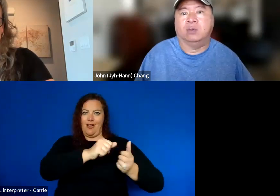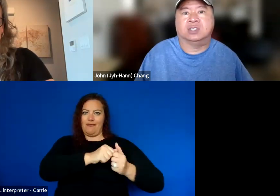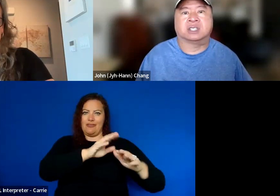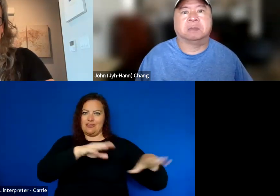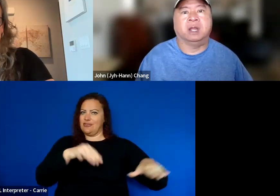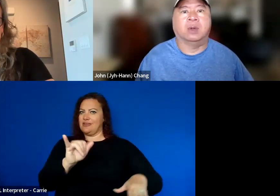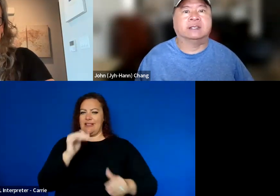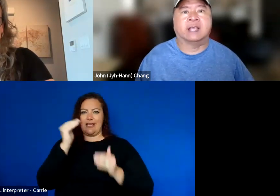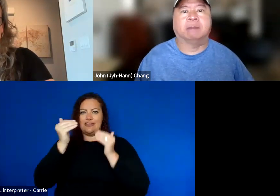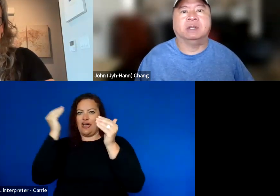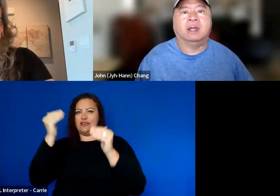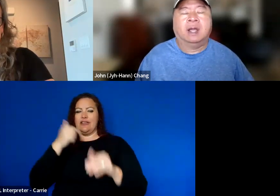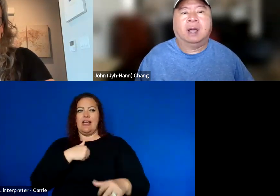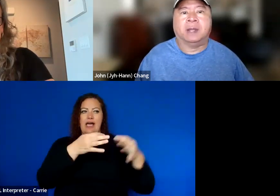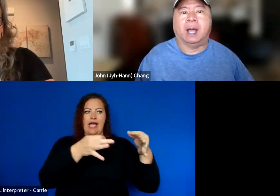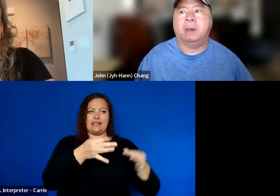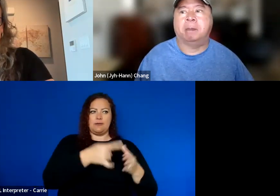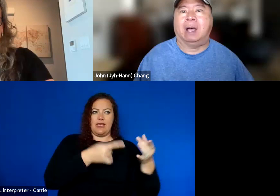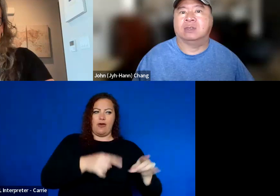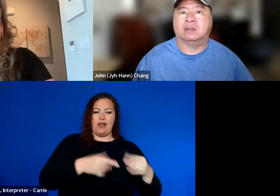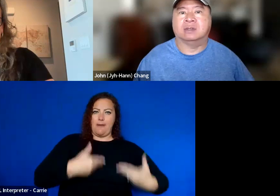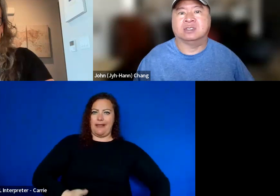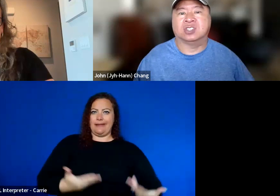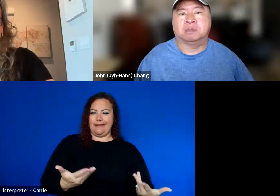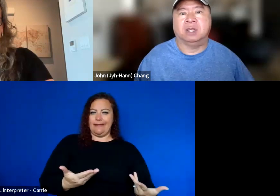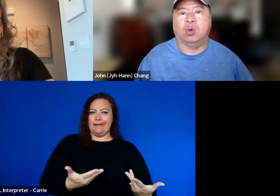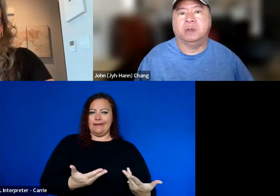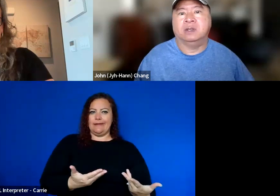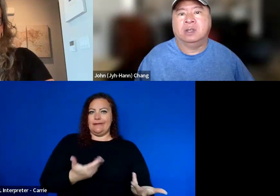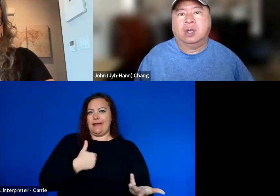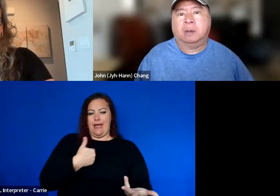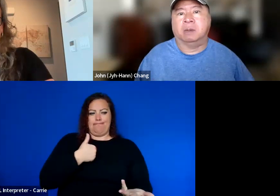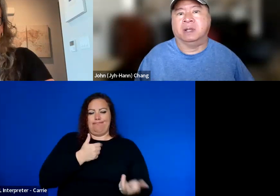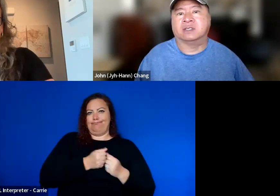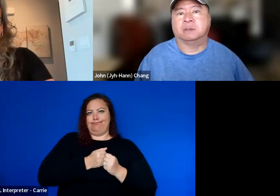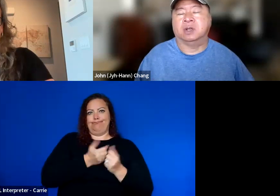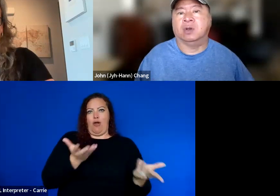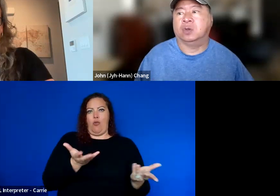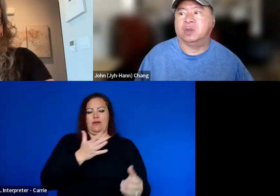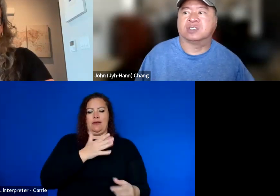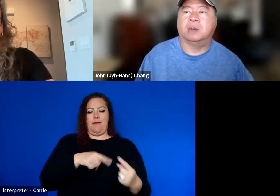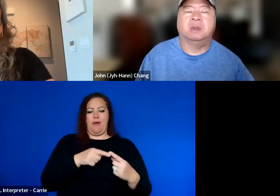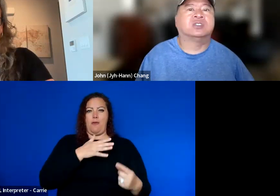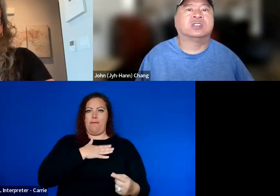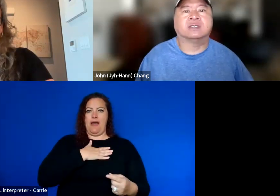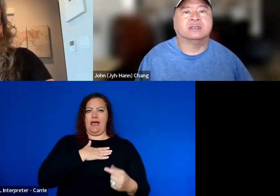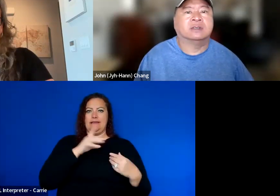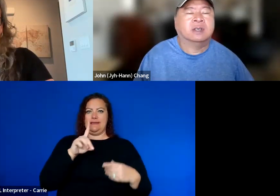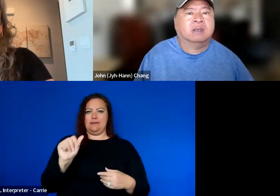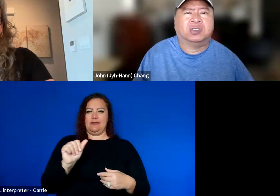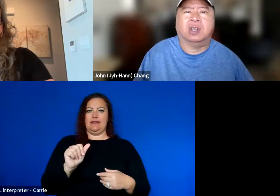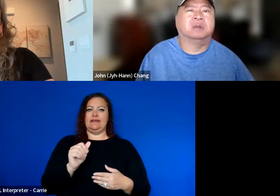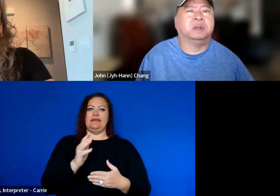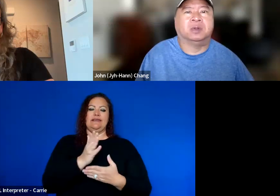adult. I would just explain what has happened. I'm about just being open about my disability, although there's some literature that